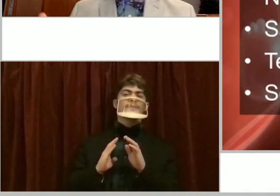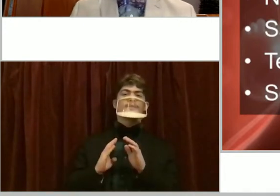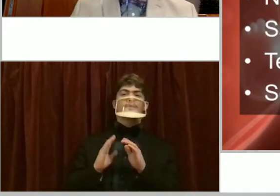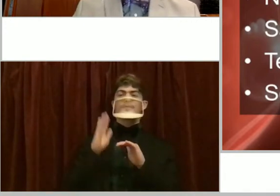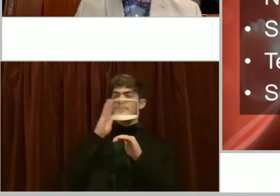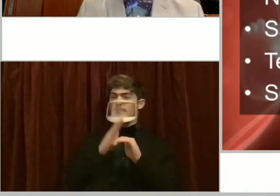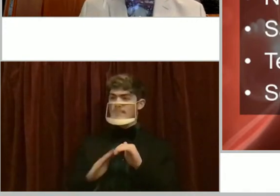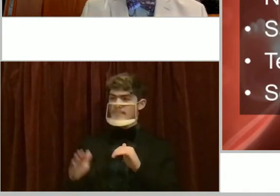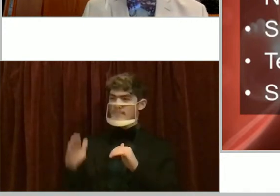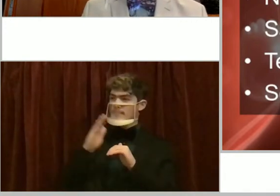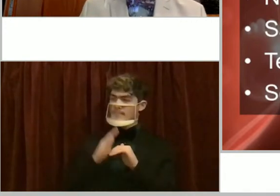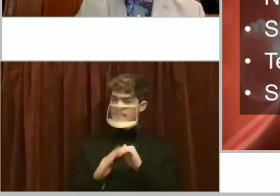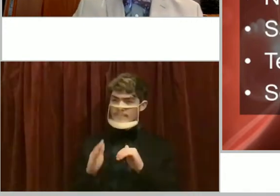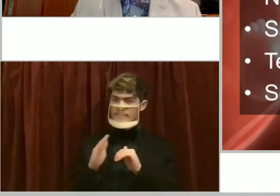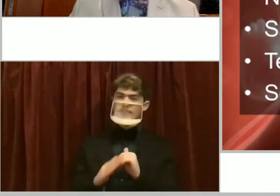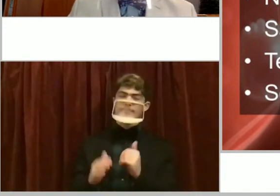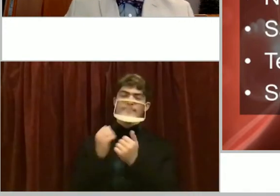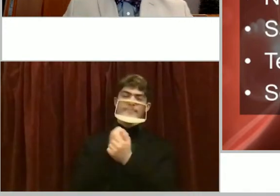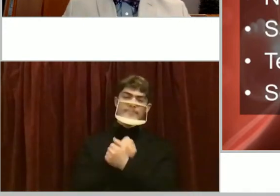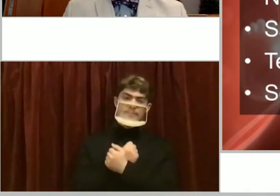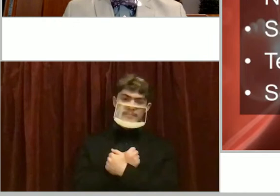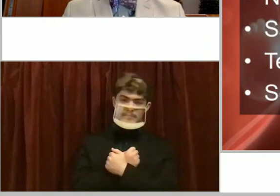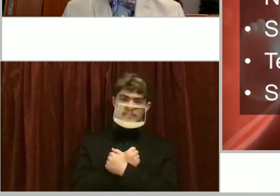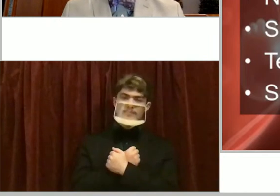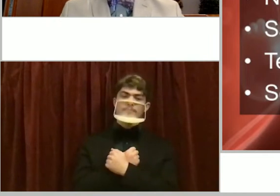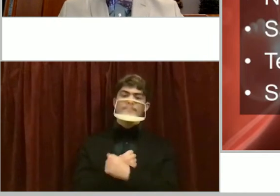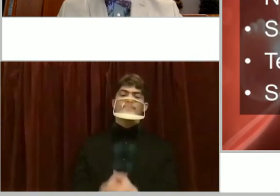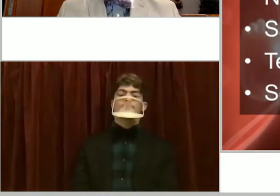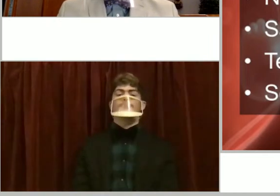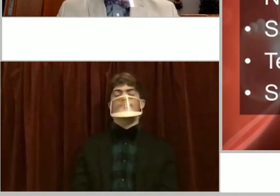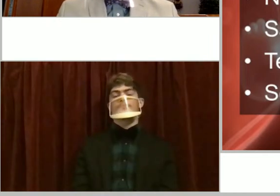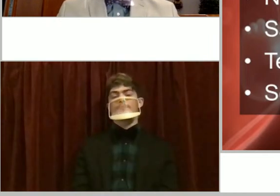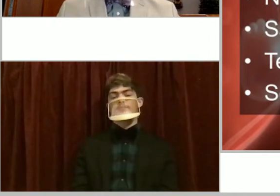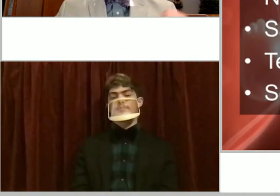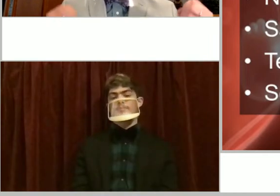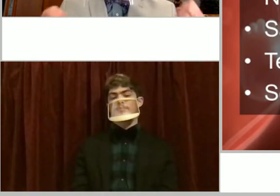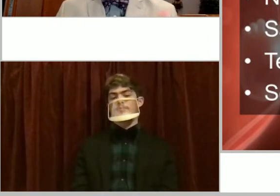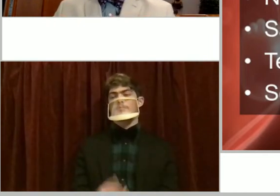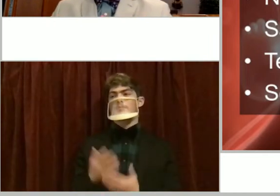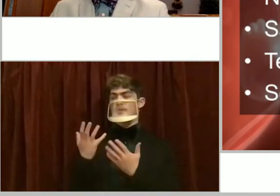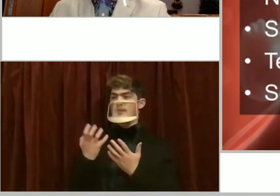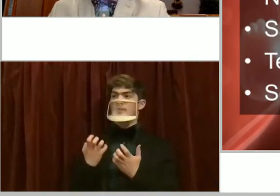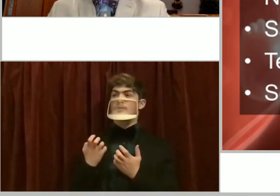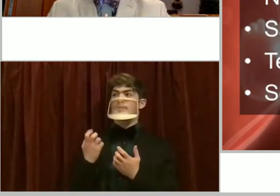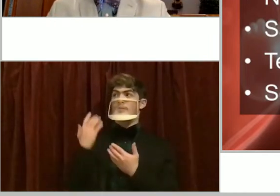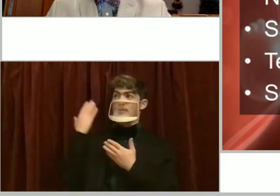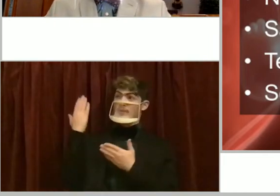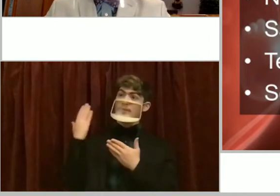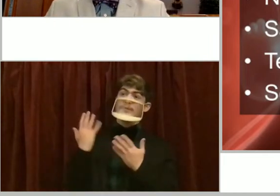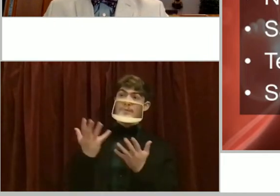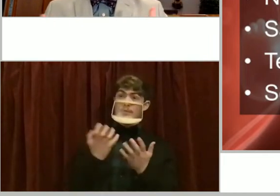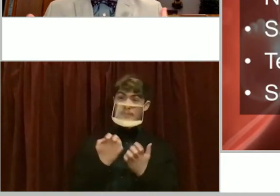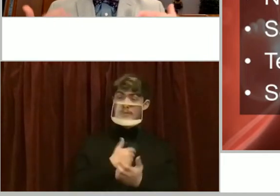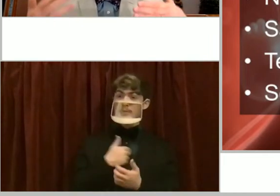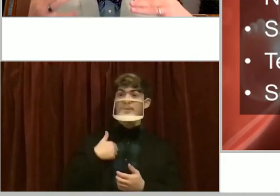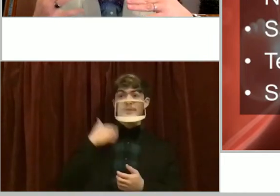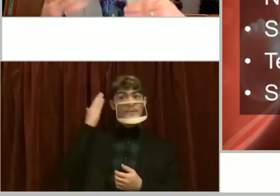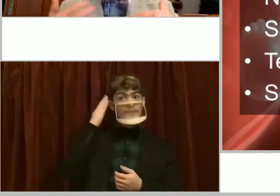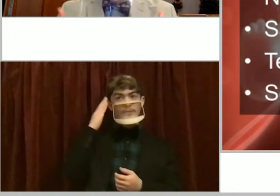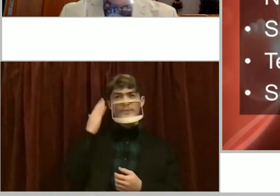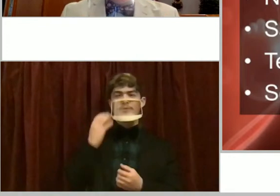tender affection. He makes known to us how much he cherishes us and how much he wants